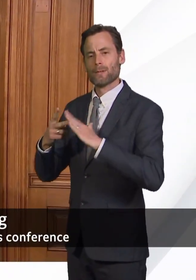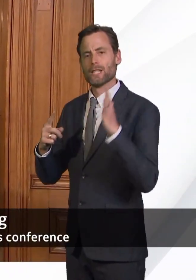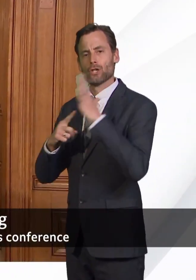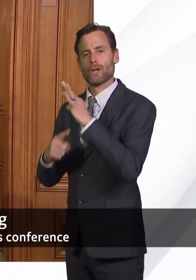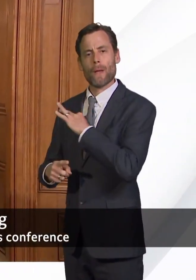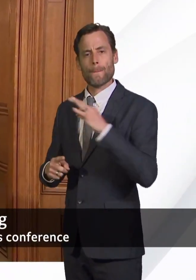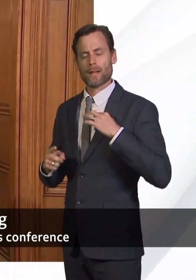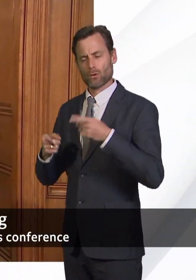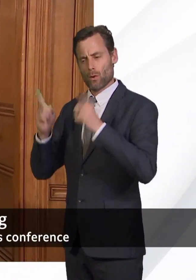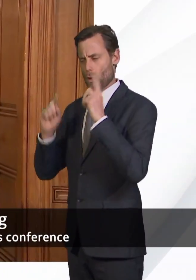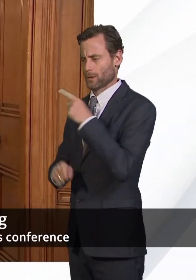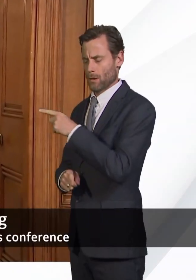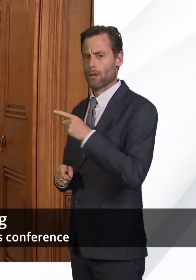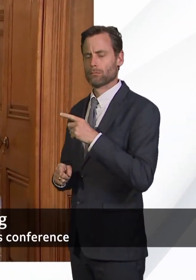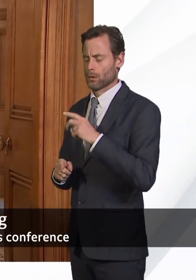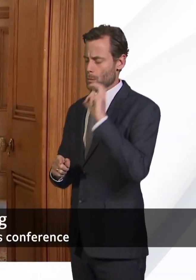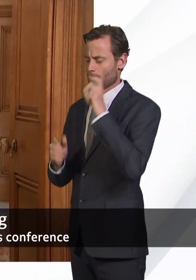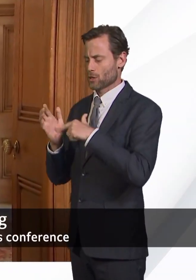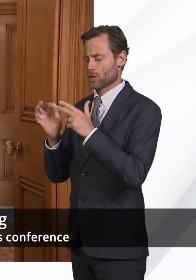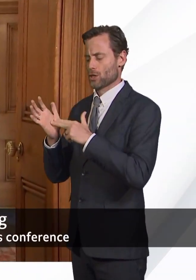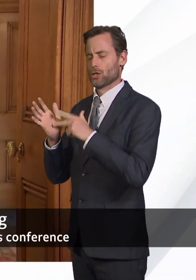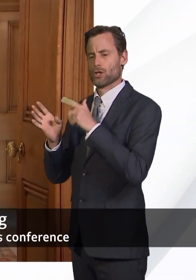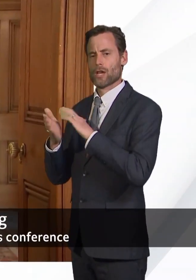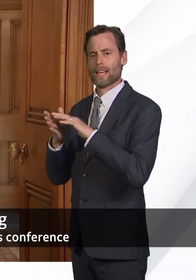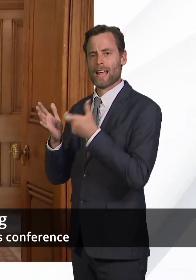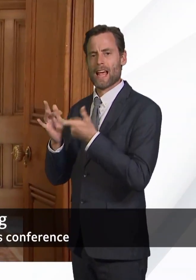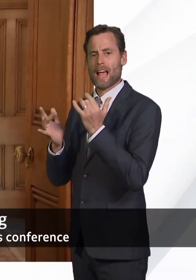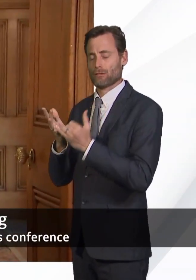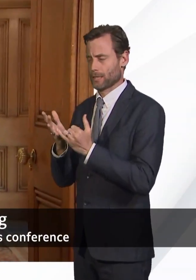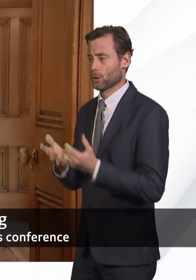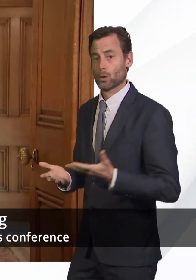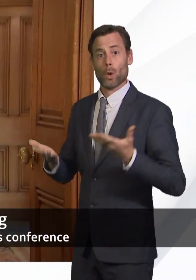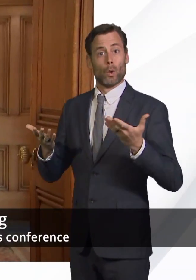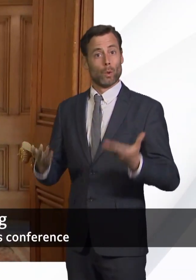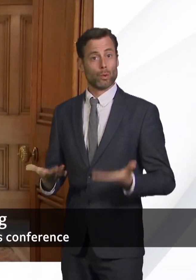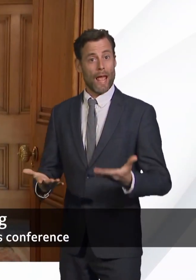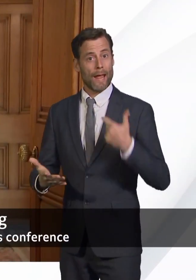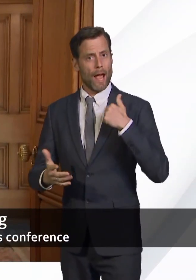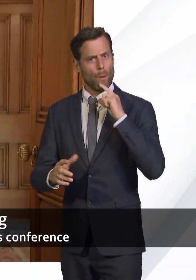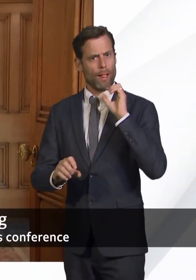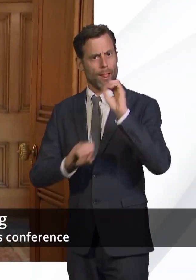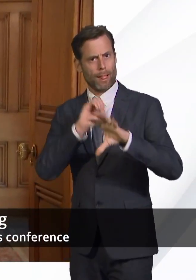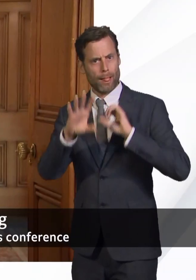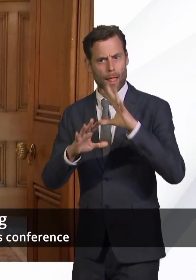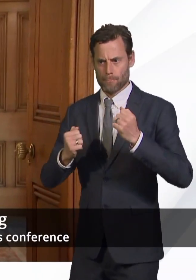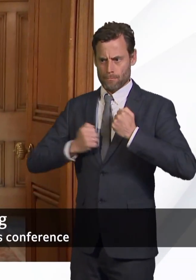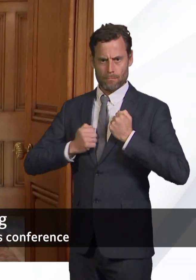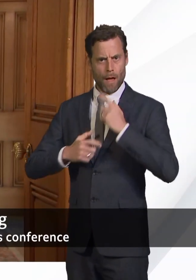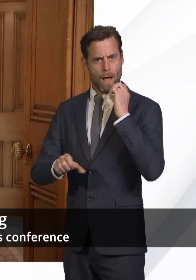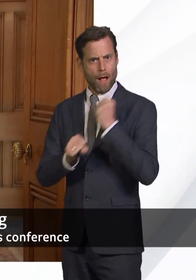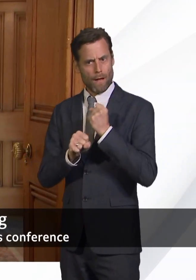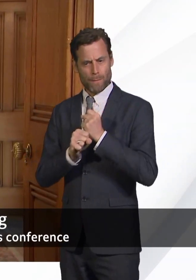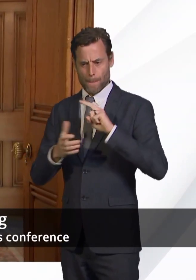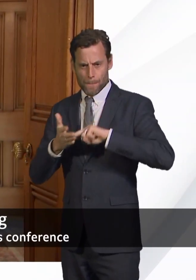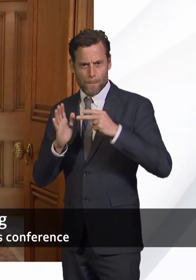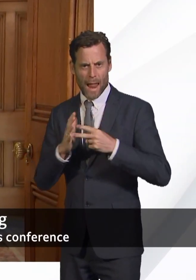Officer. As Housing Secretary, I'm going to set out our comprehensive plan to safely restart, reopen and